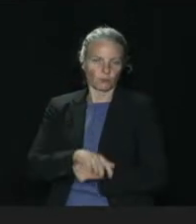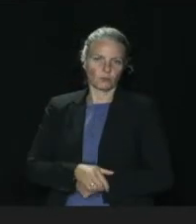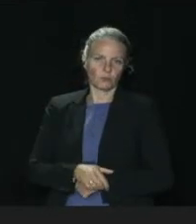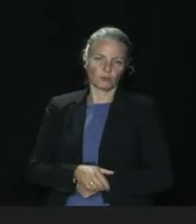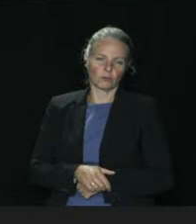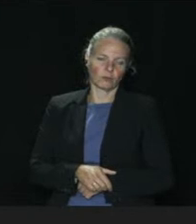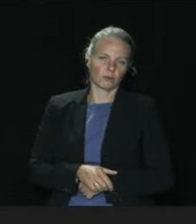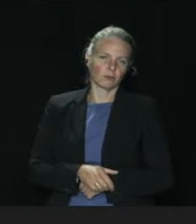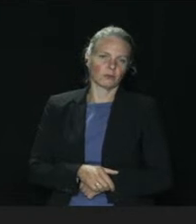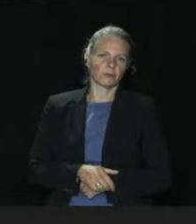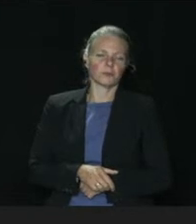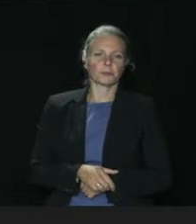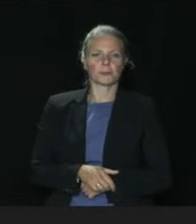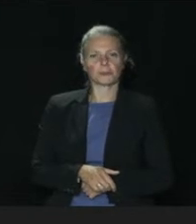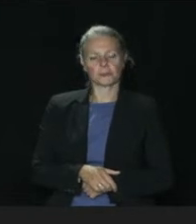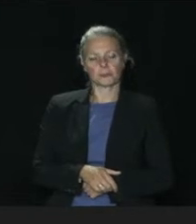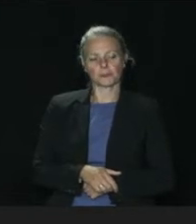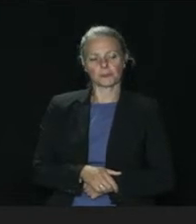current